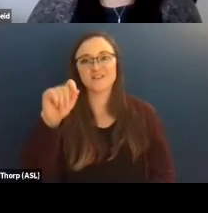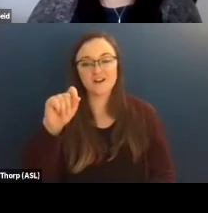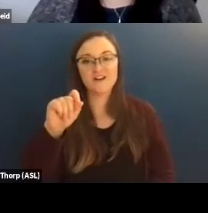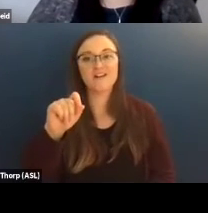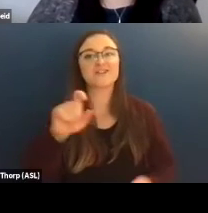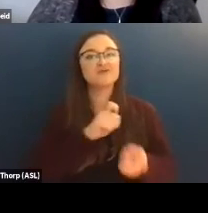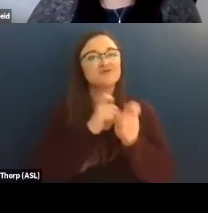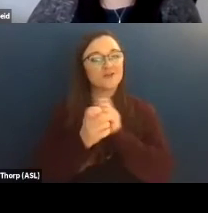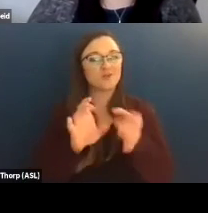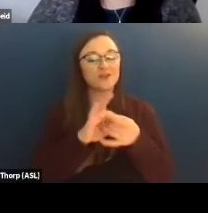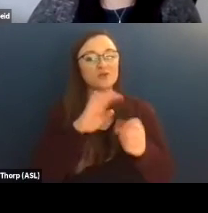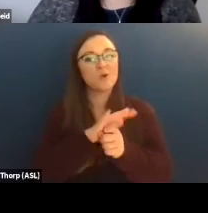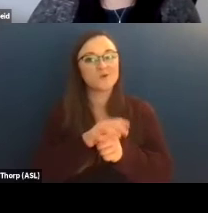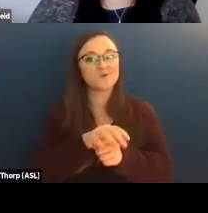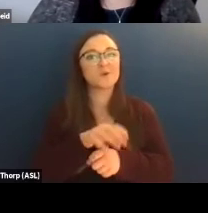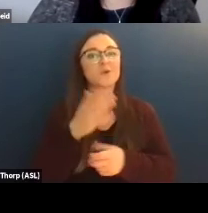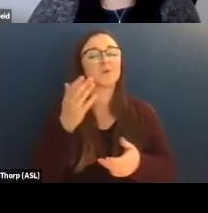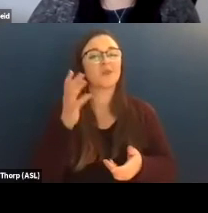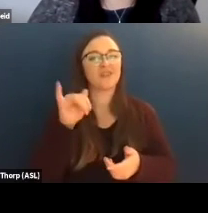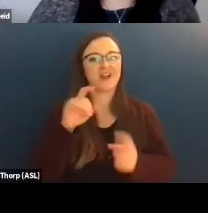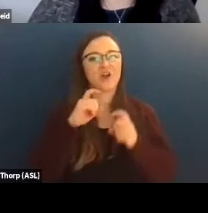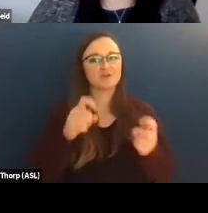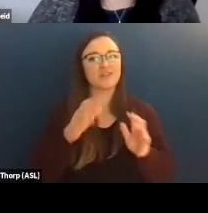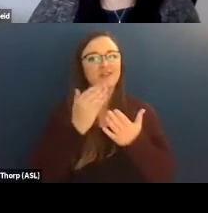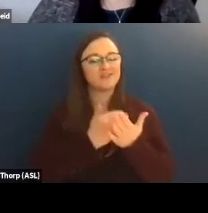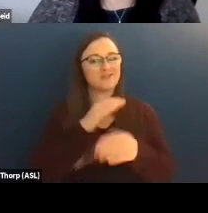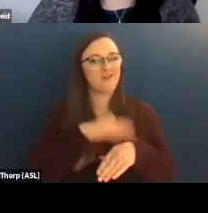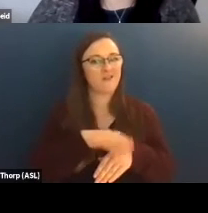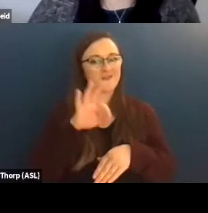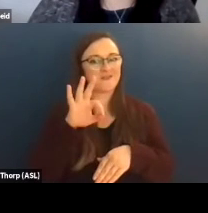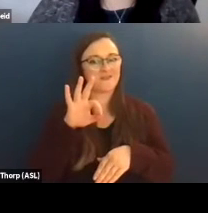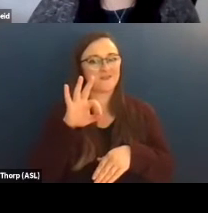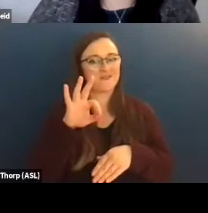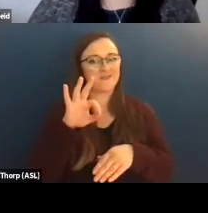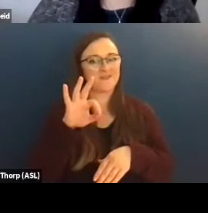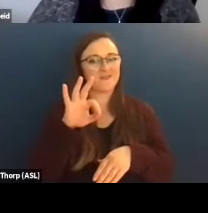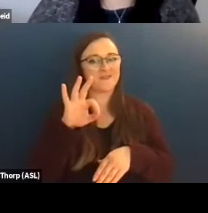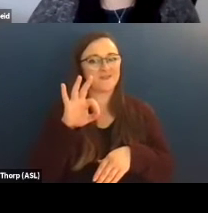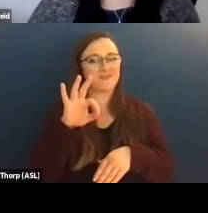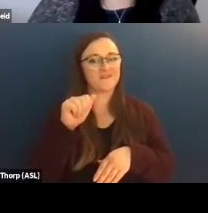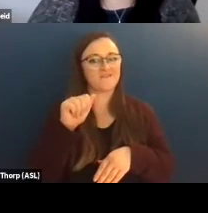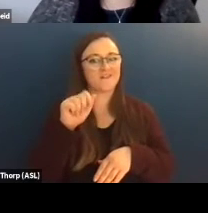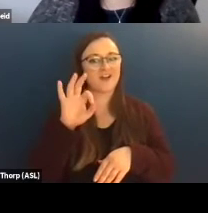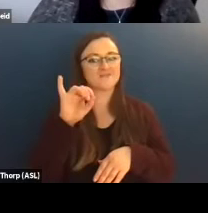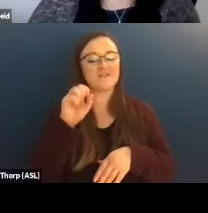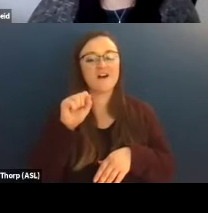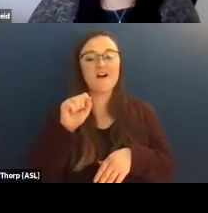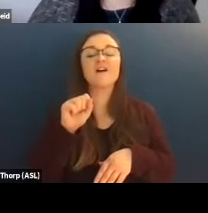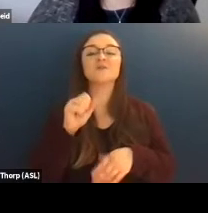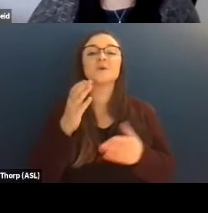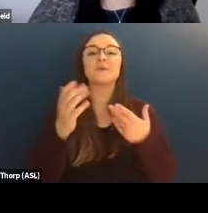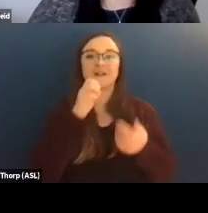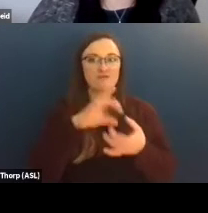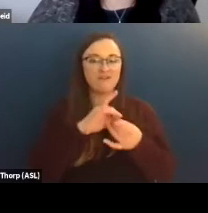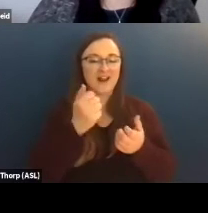EFC contribution that is listed on the FAFSA might not be relevant anymore due to layoffs and other things like that. Is